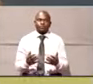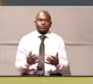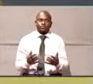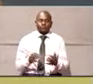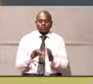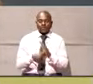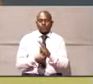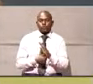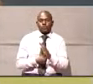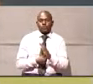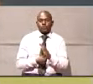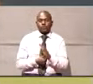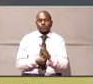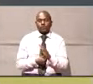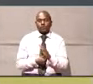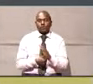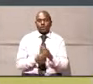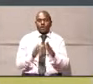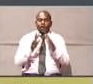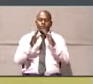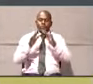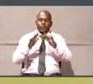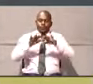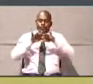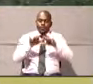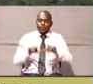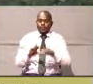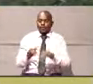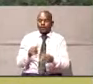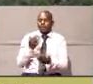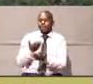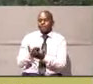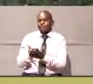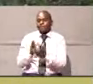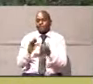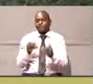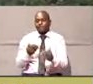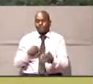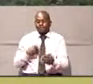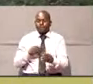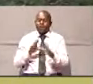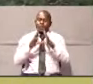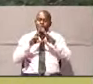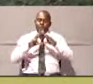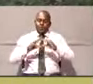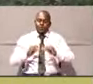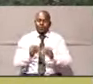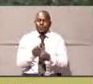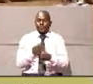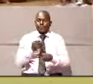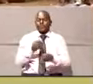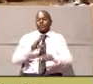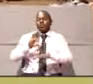those issues of siltation that's now coming down. Most of the wetlands here have been creamed off by numerous